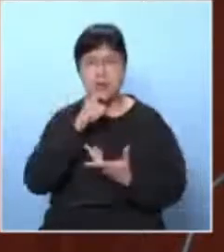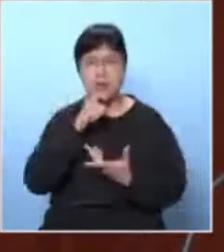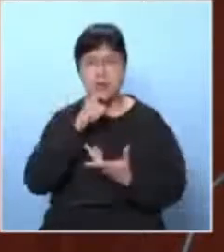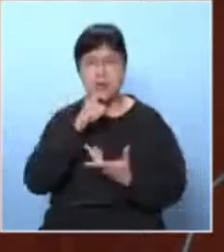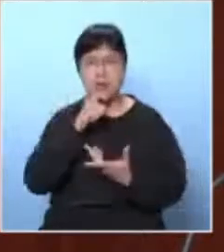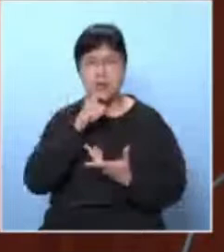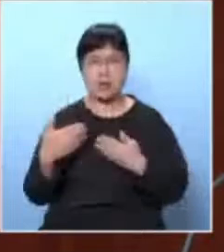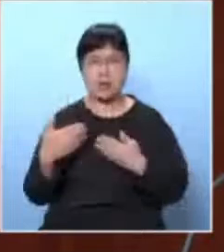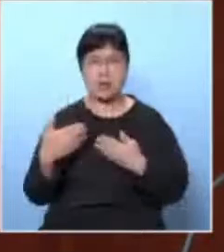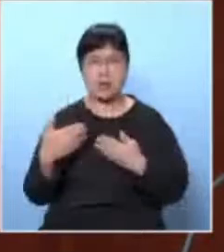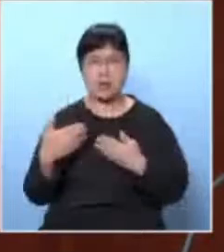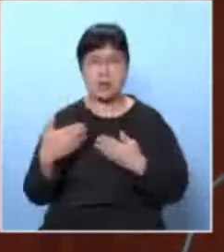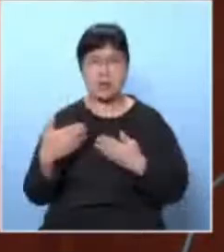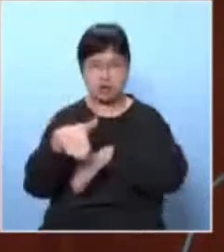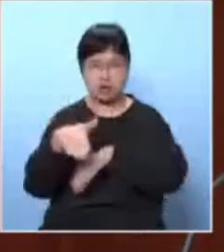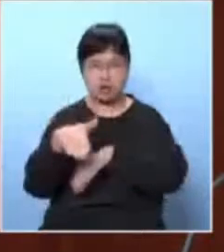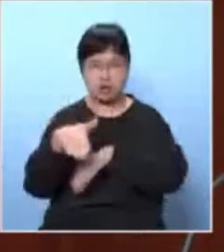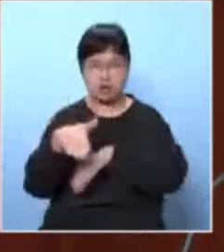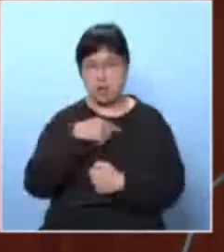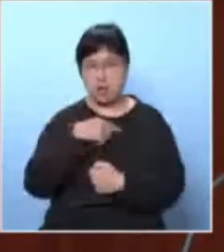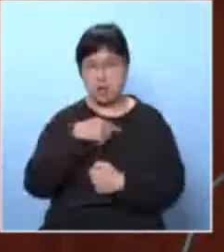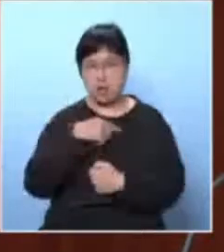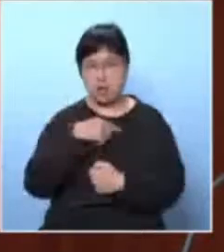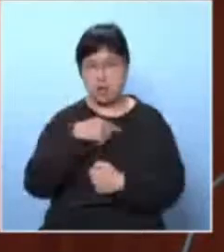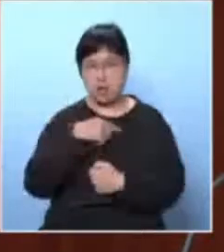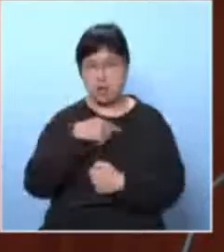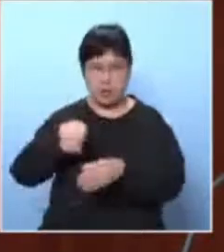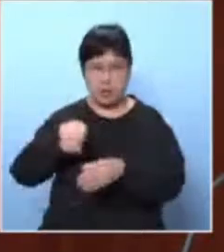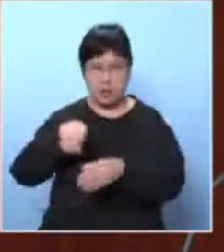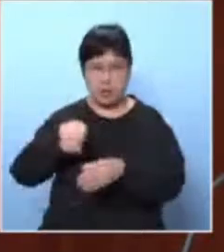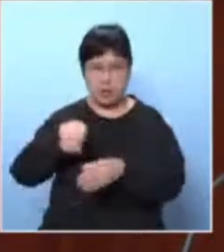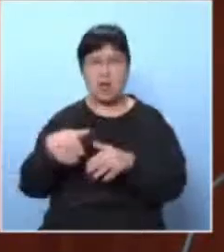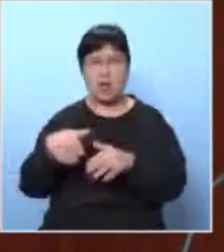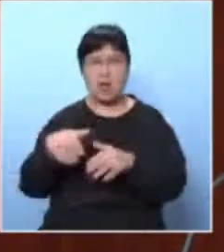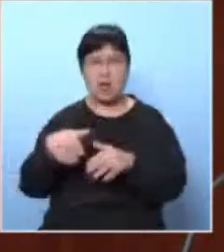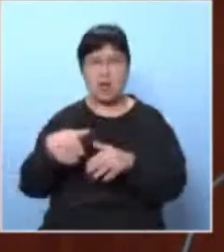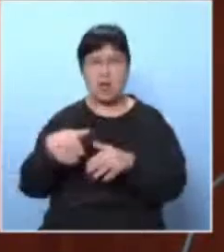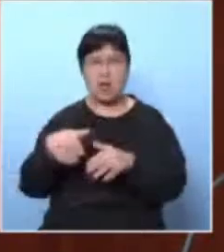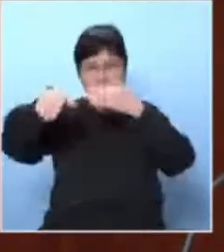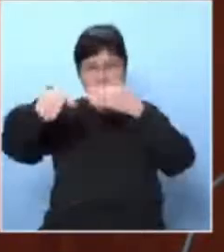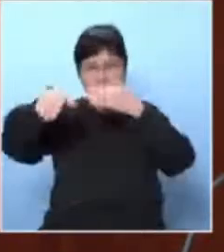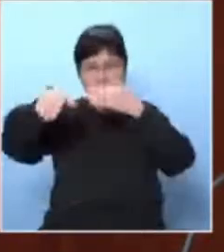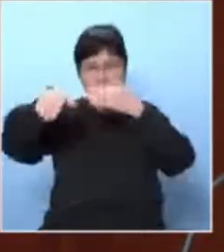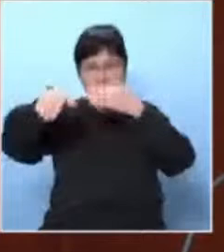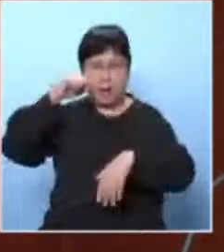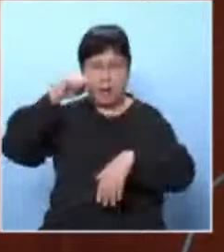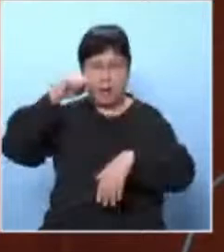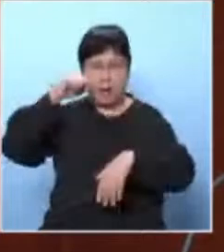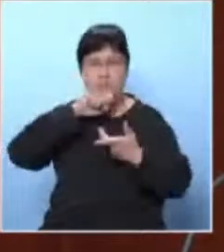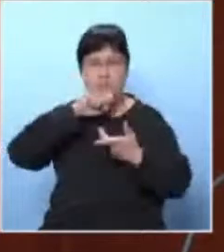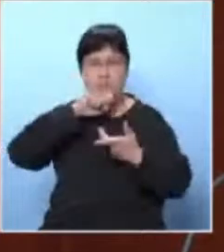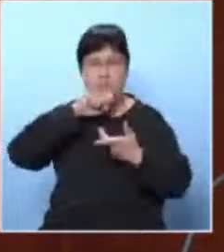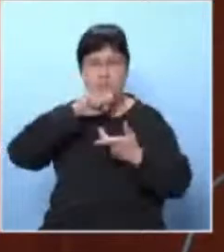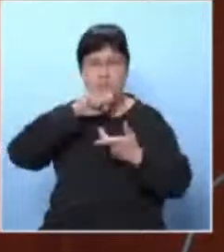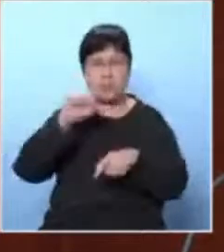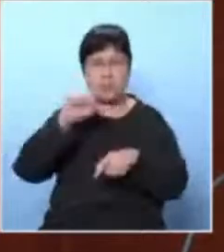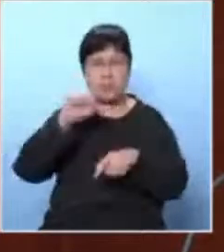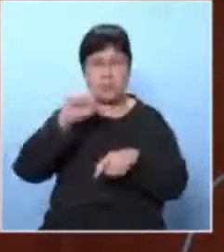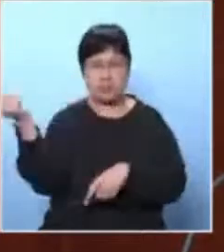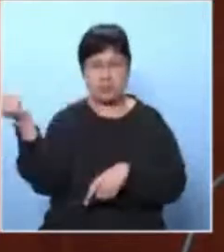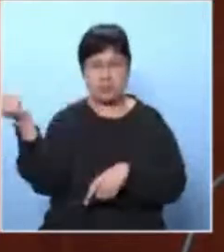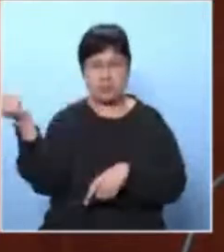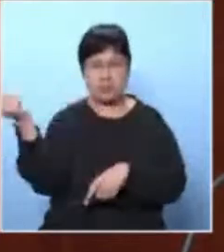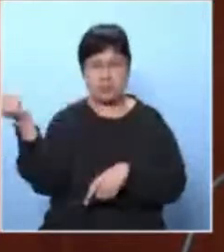taking into consideration of Sky Shuttle, autonomous rail rapid transit, and bus rapid transit. I